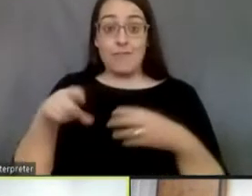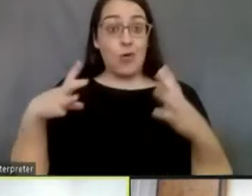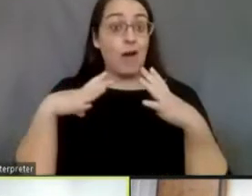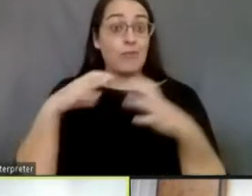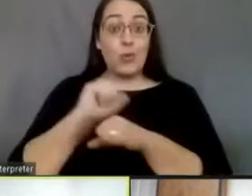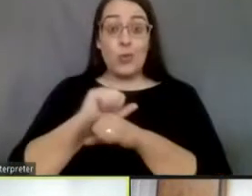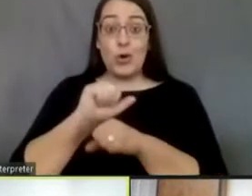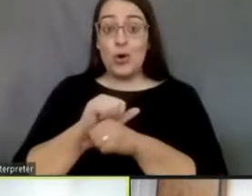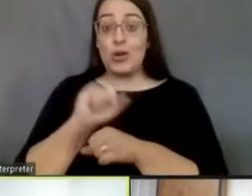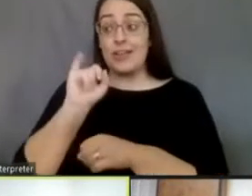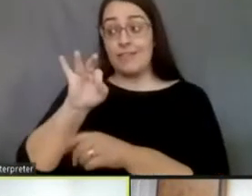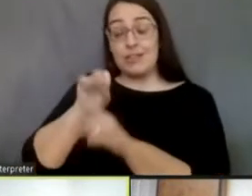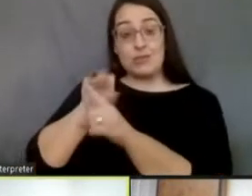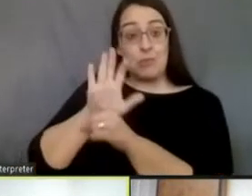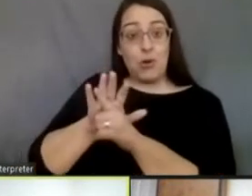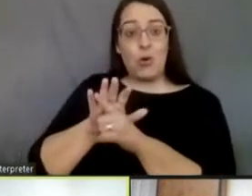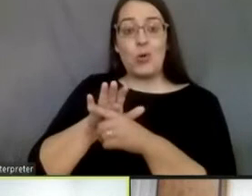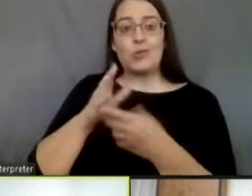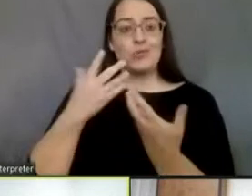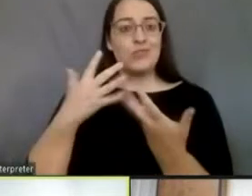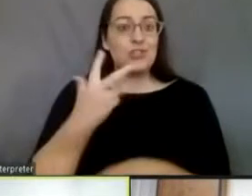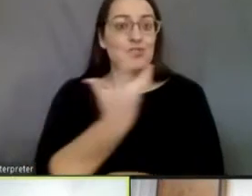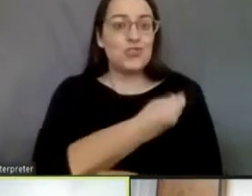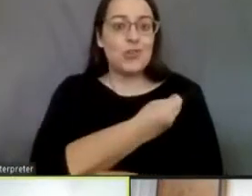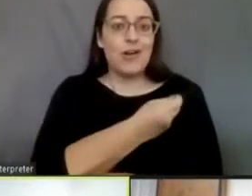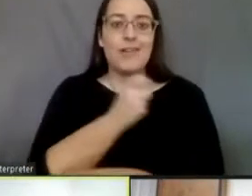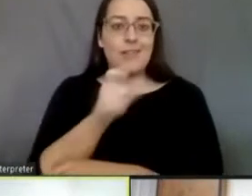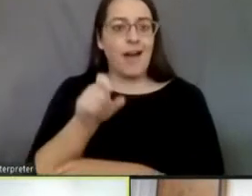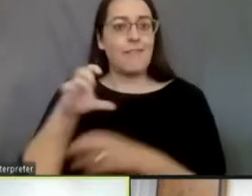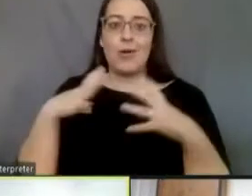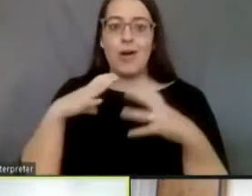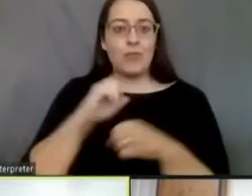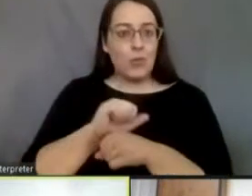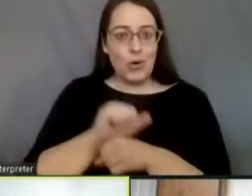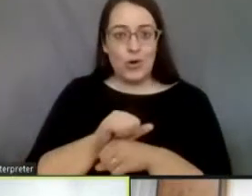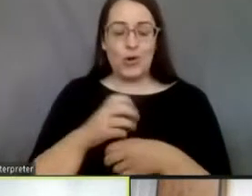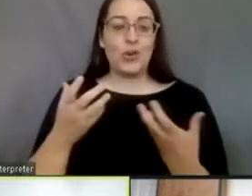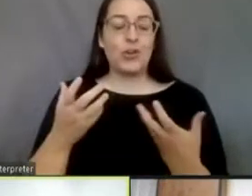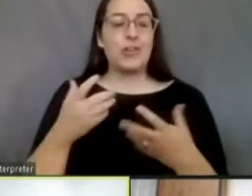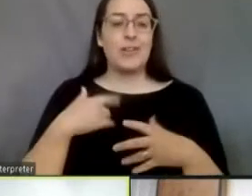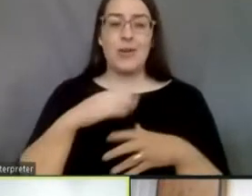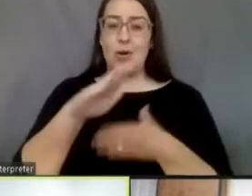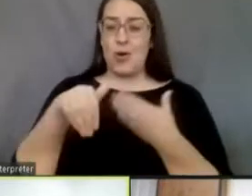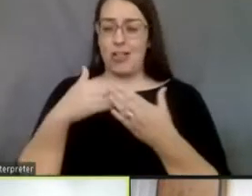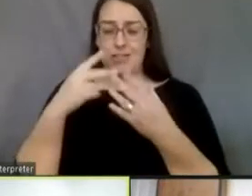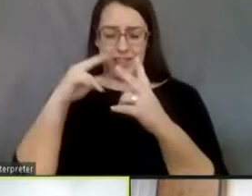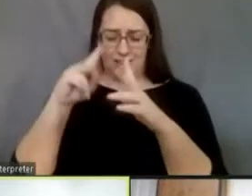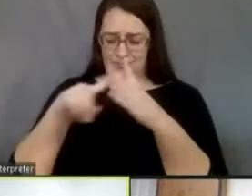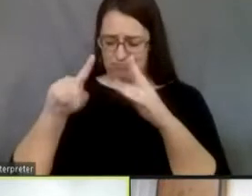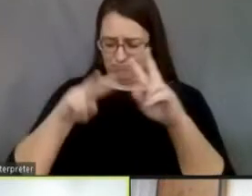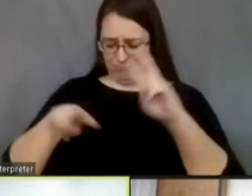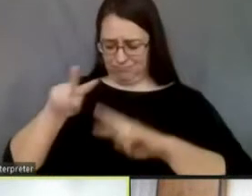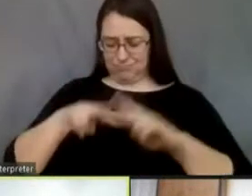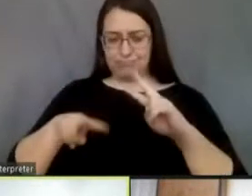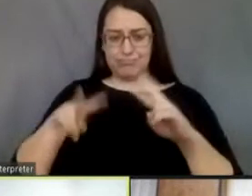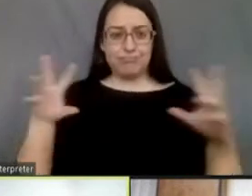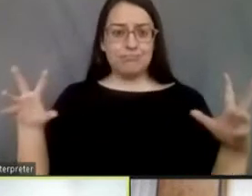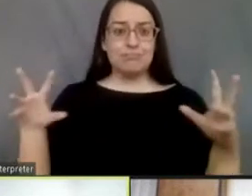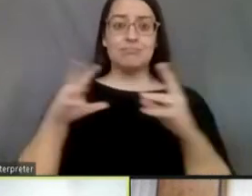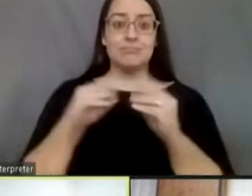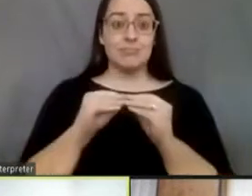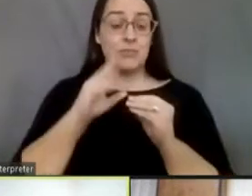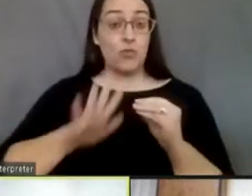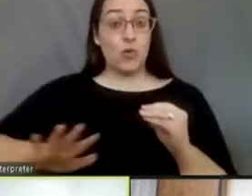business. It's time you won't be taking away from that business. And when you add all of that up across the whole of our